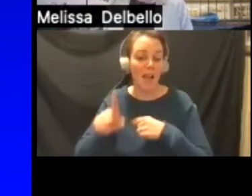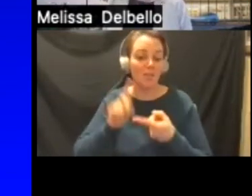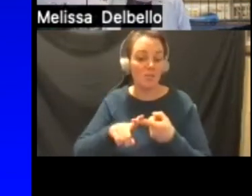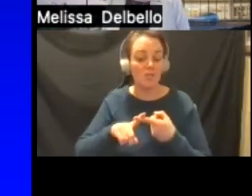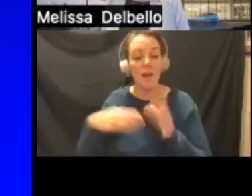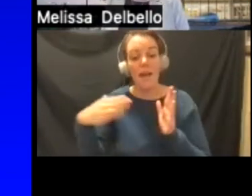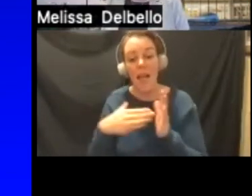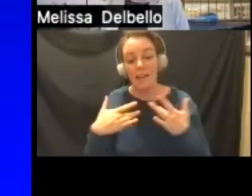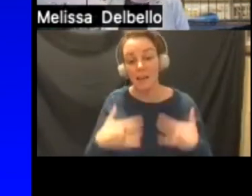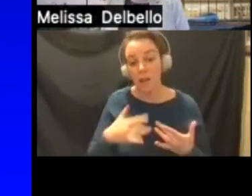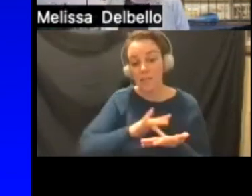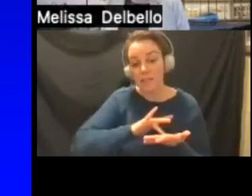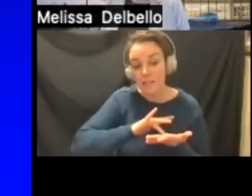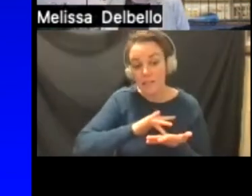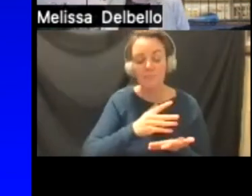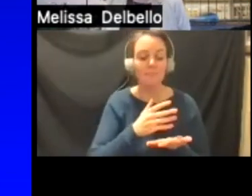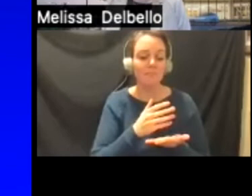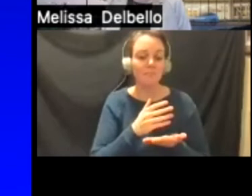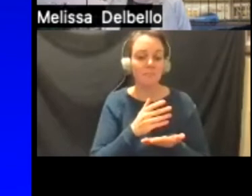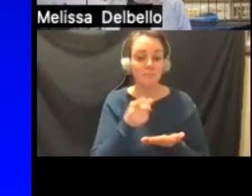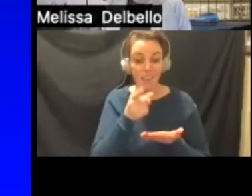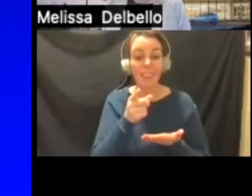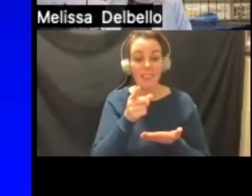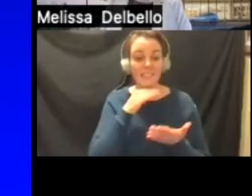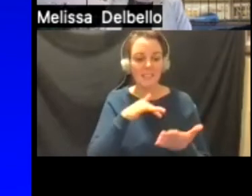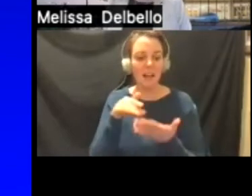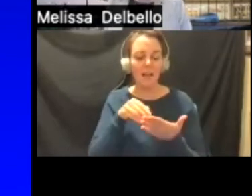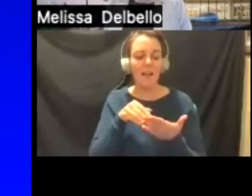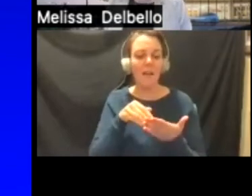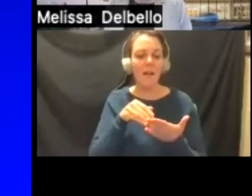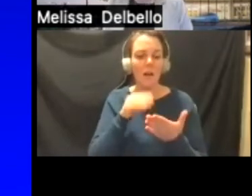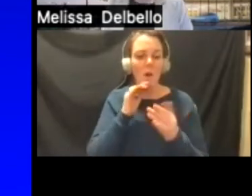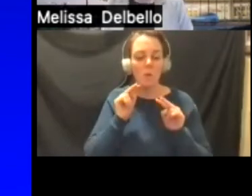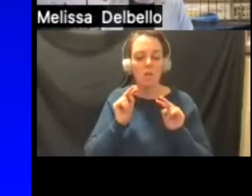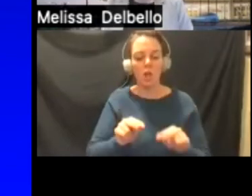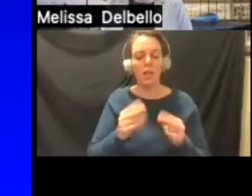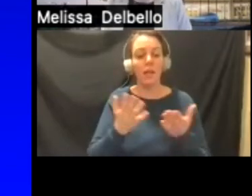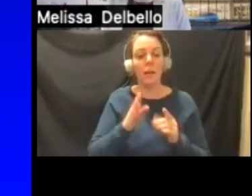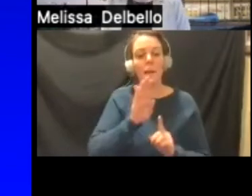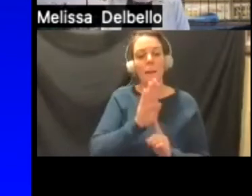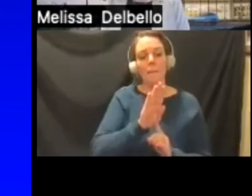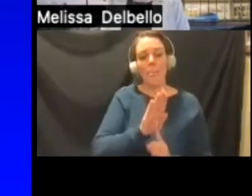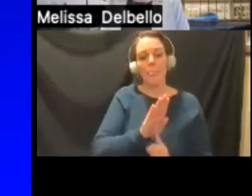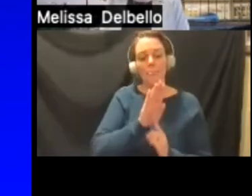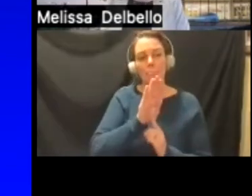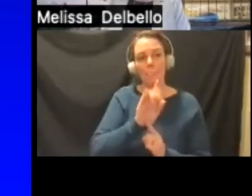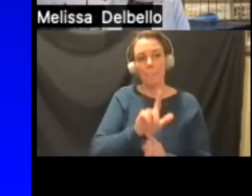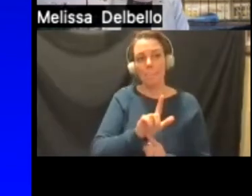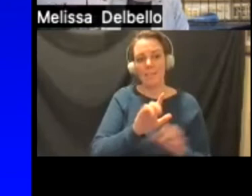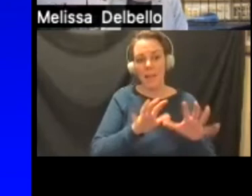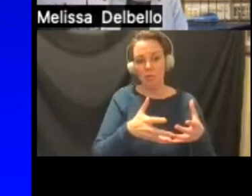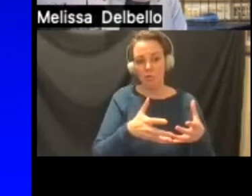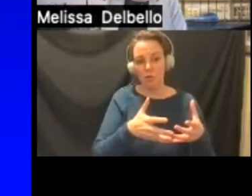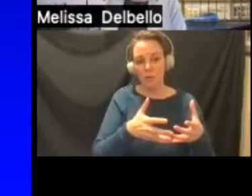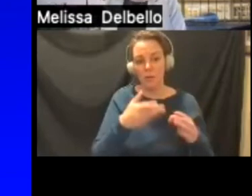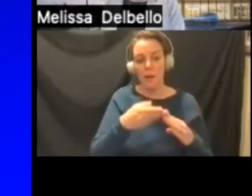antidepressants. Specifically, this is a study looking at baseline, the group before they went on